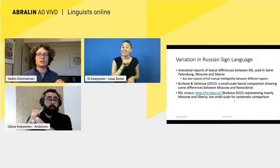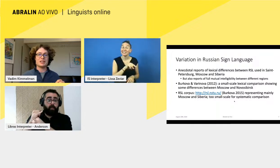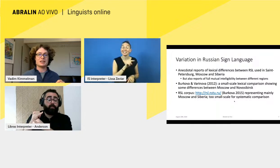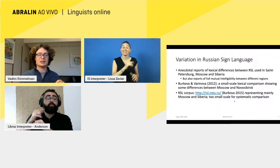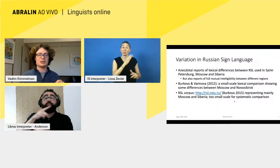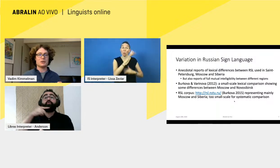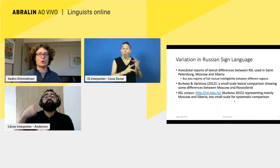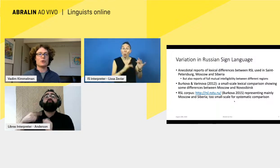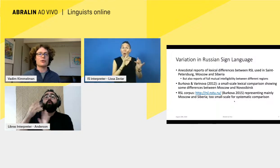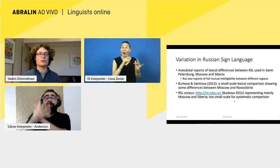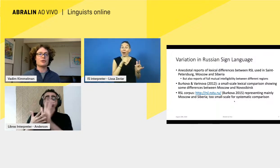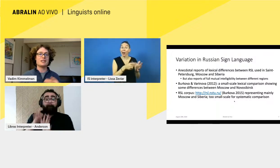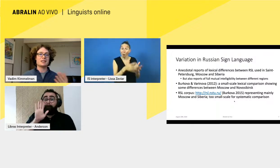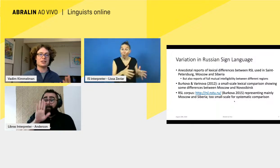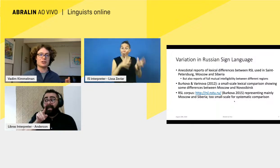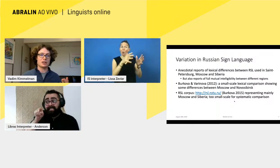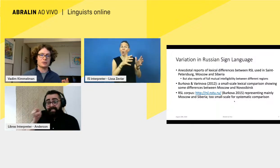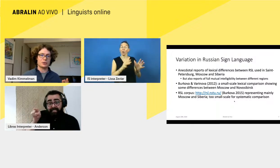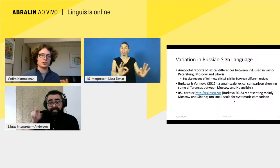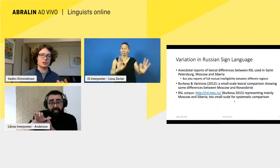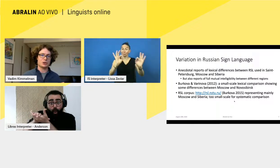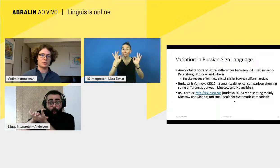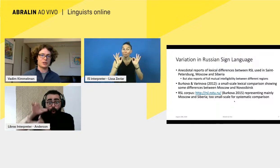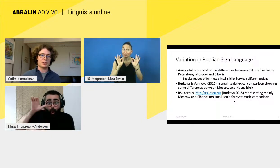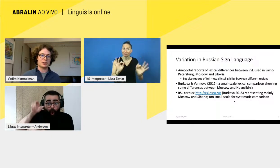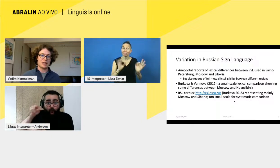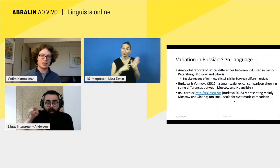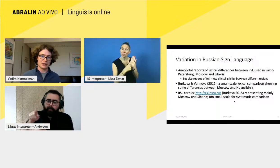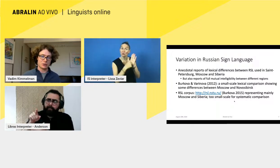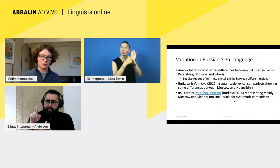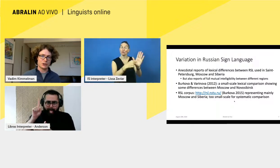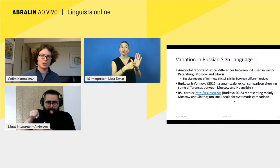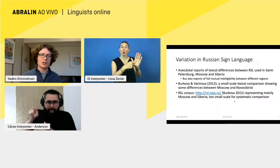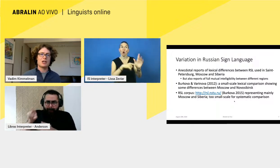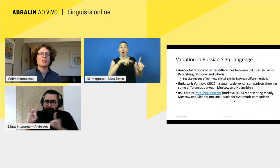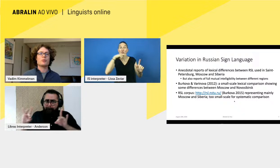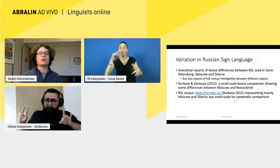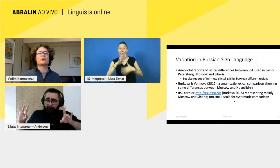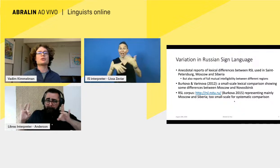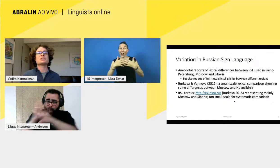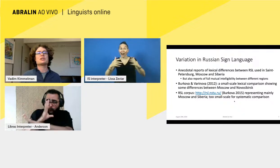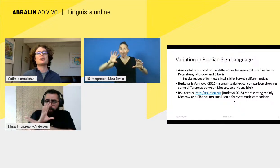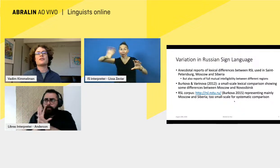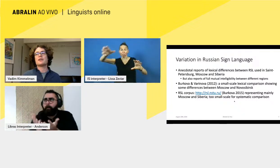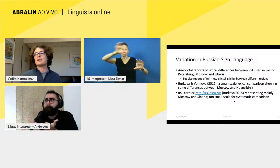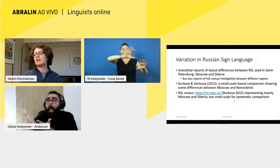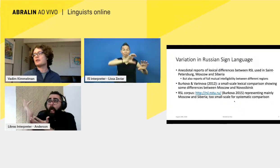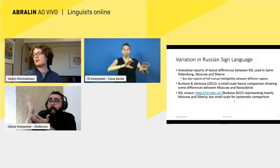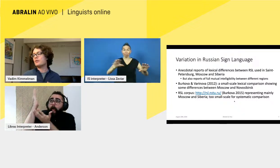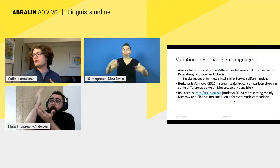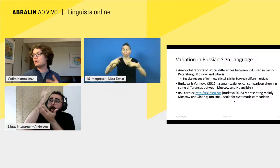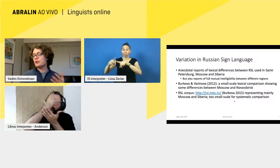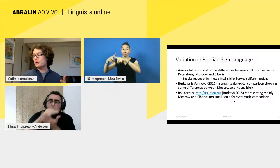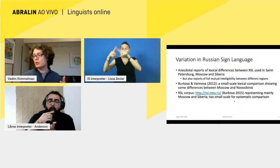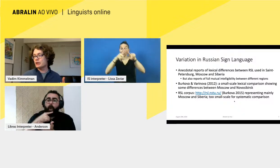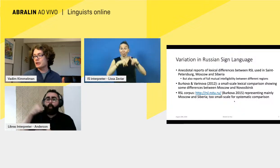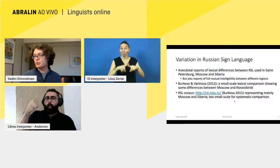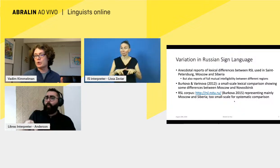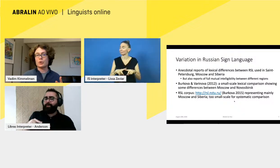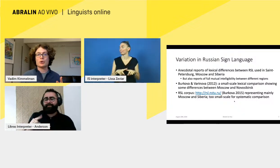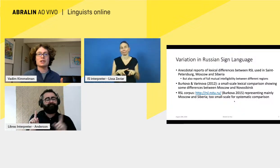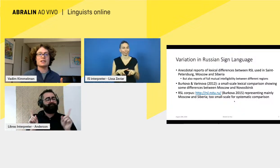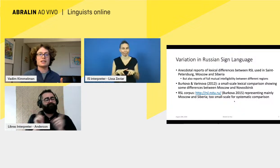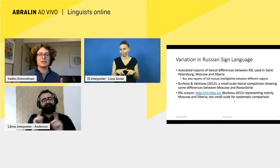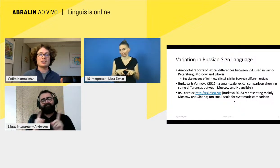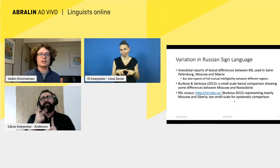all representative of the regional diversity of Russian Sign Language because the video